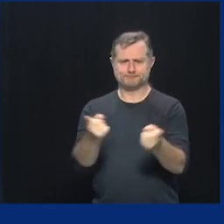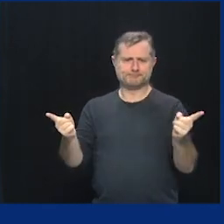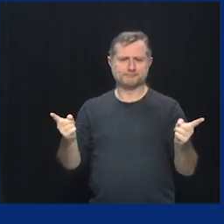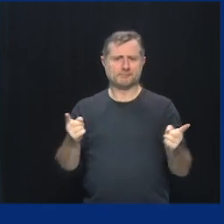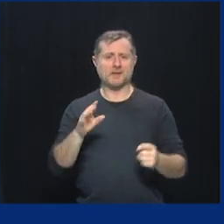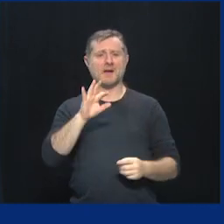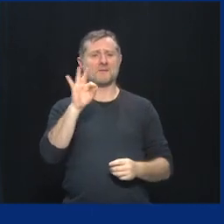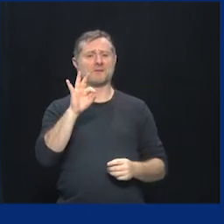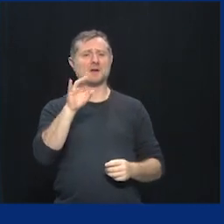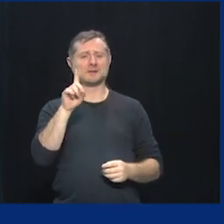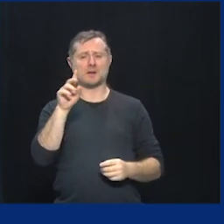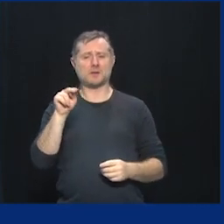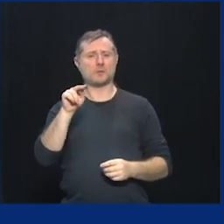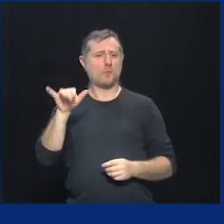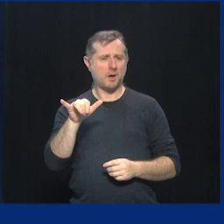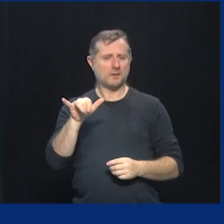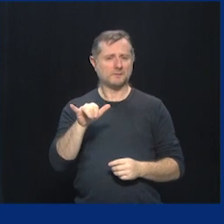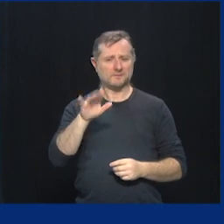and EMS,